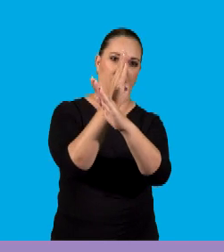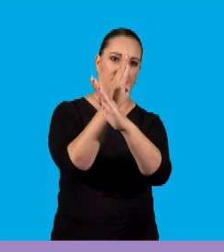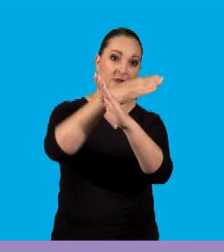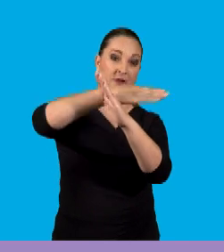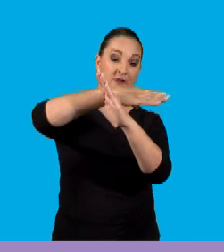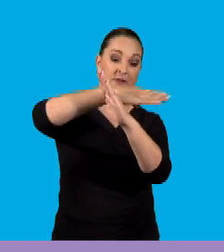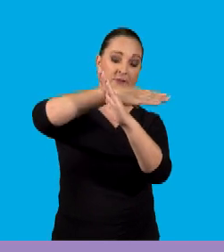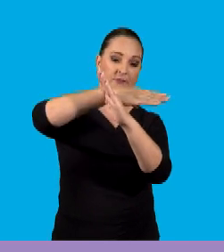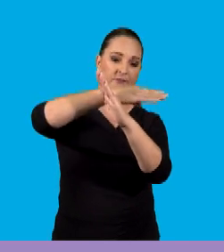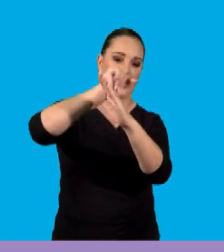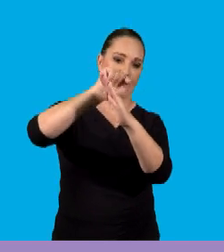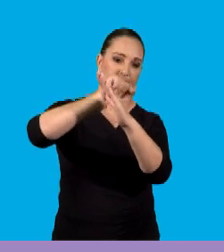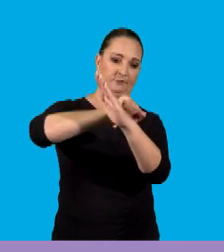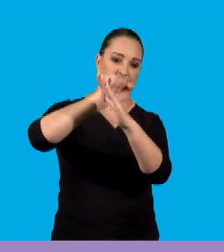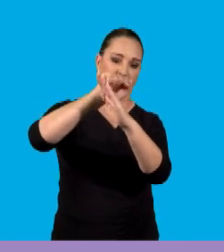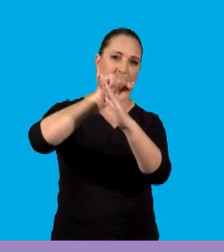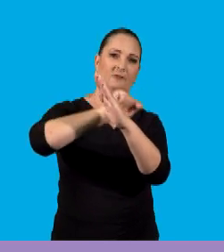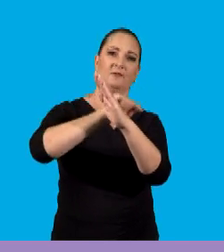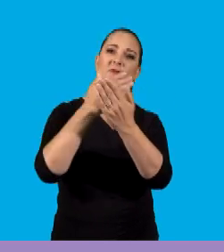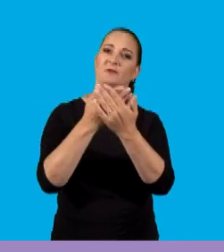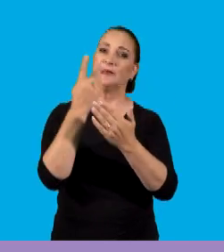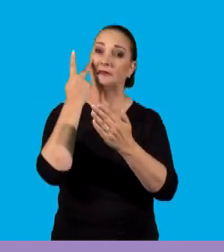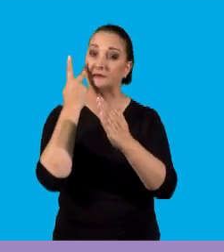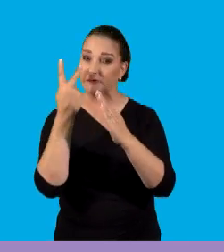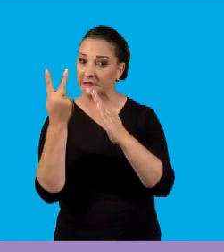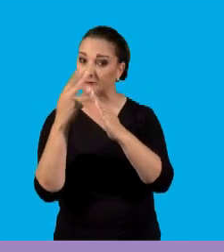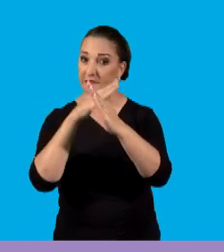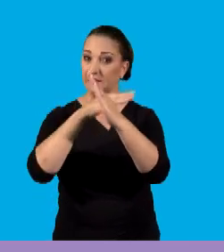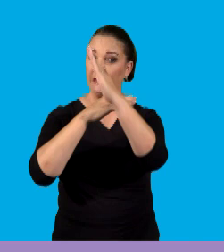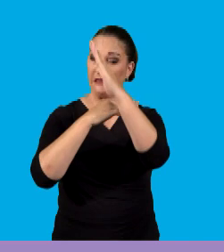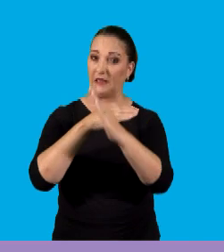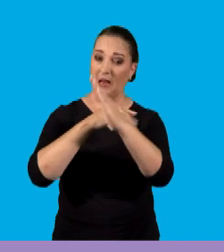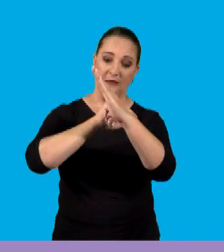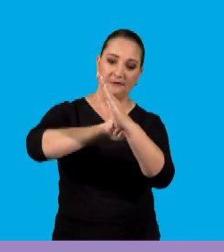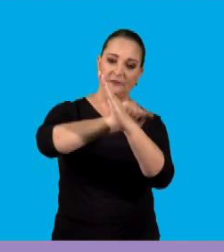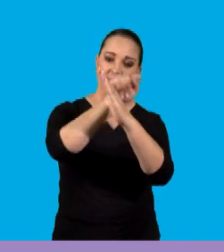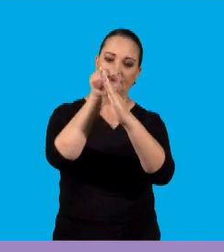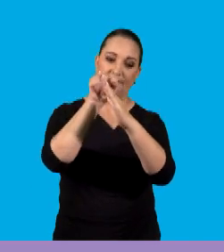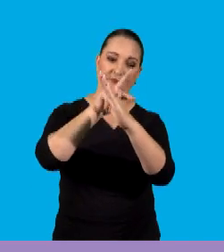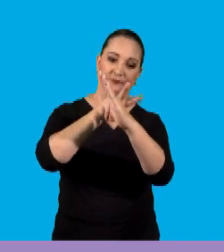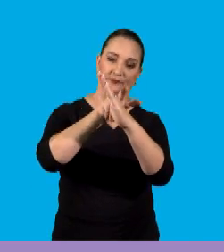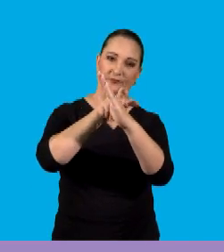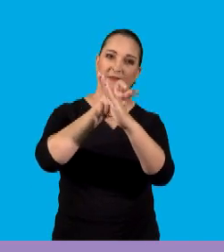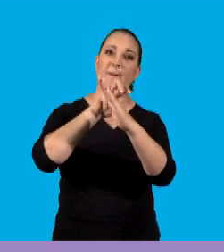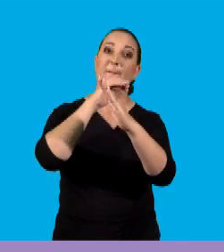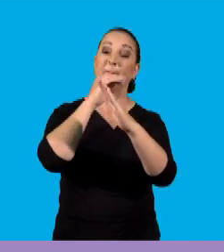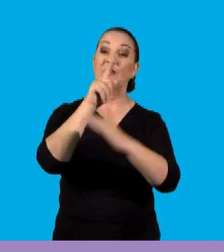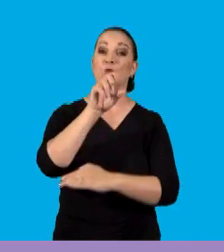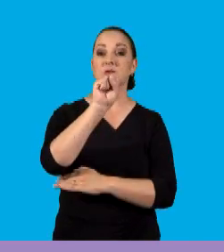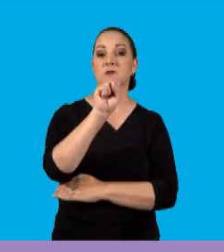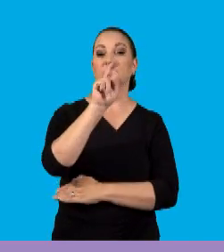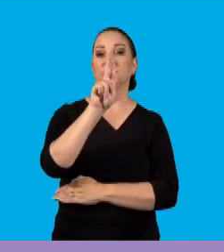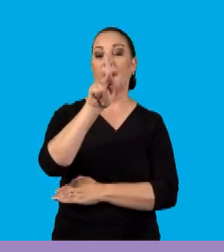so that you see that now we are looking at a different part of it. They are on a straight line, which means